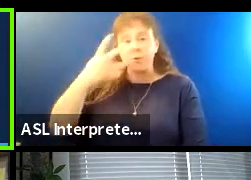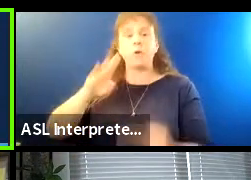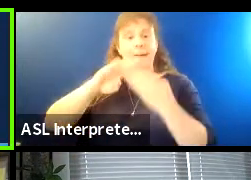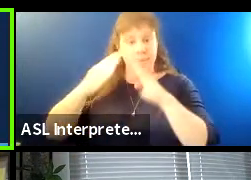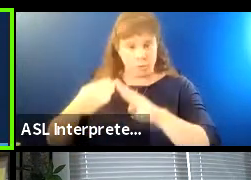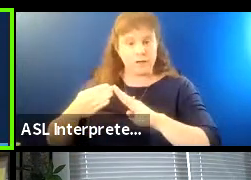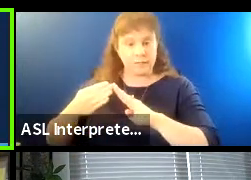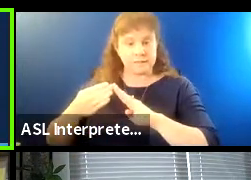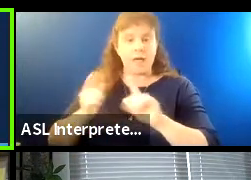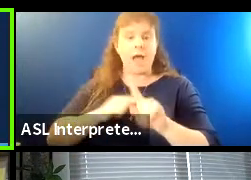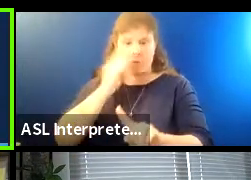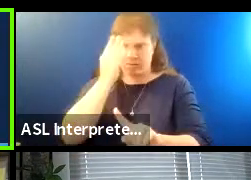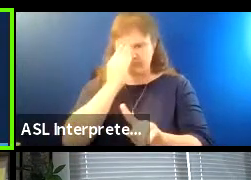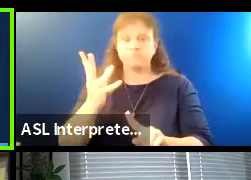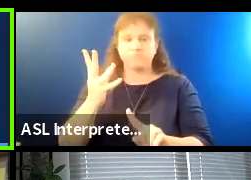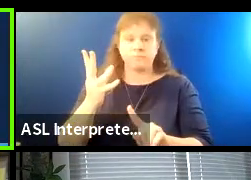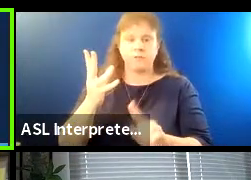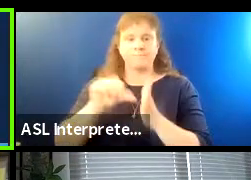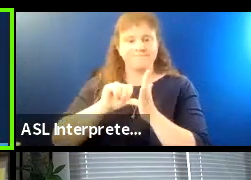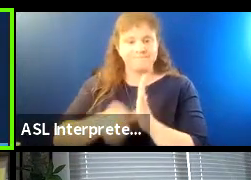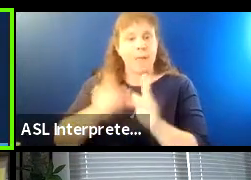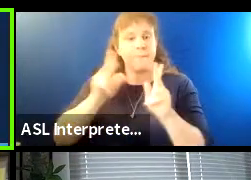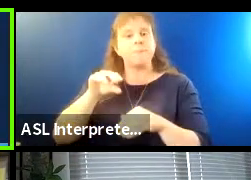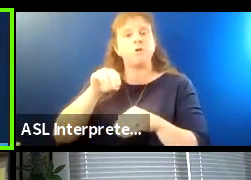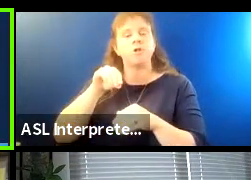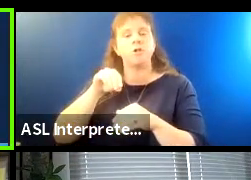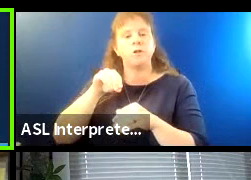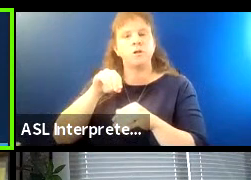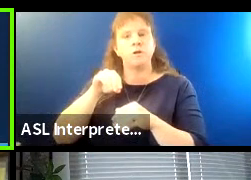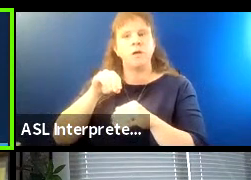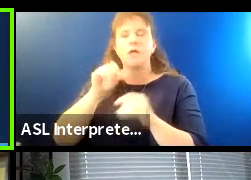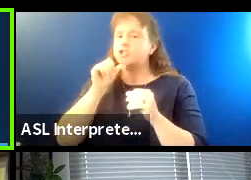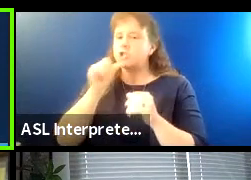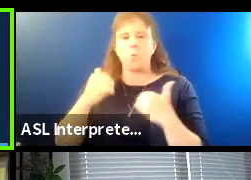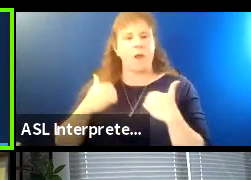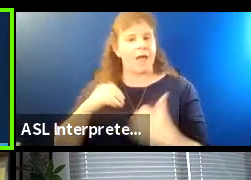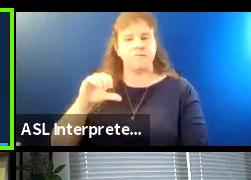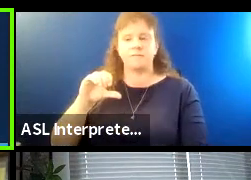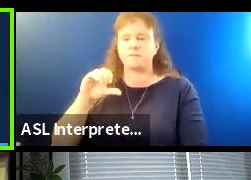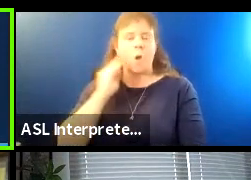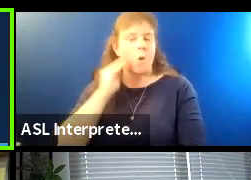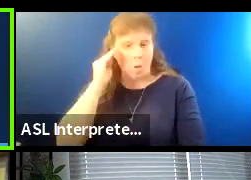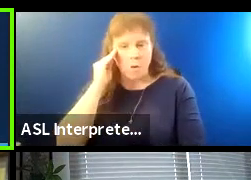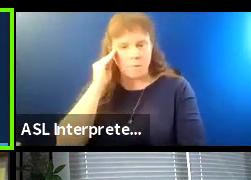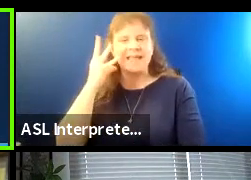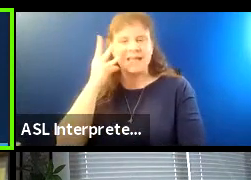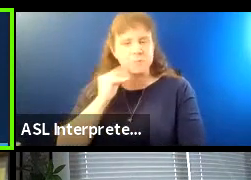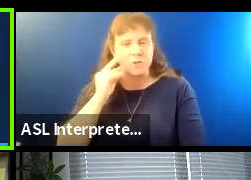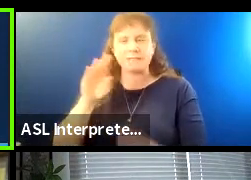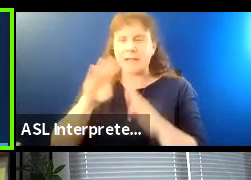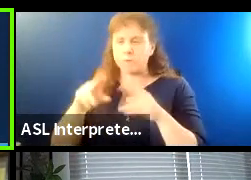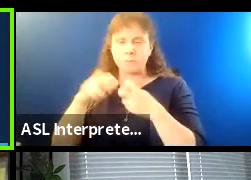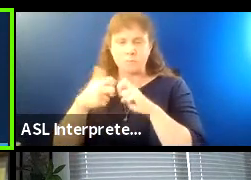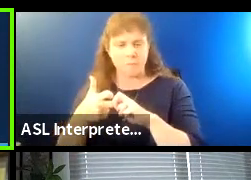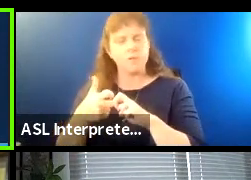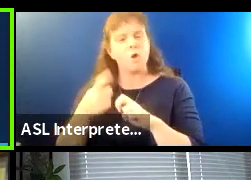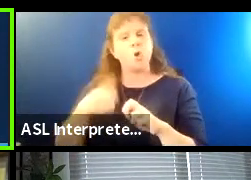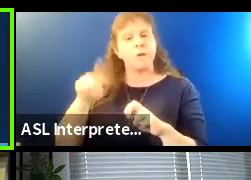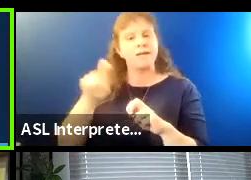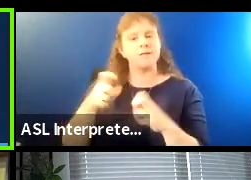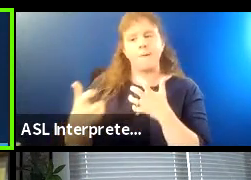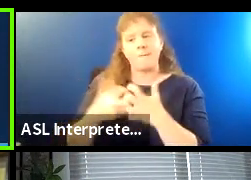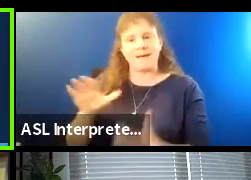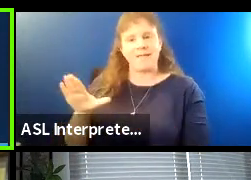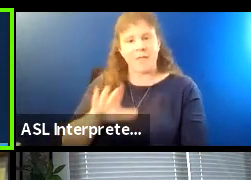it's explicitly people that are unsheltered or experiencing housing instability. Well, we need to meet people where they are